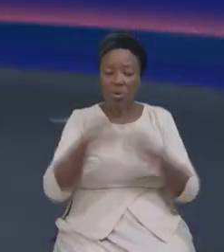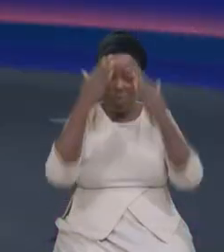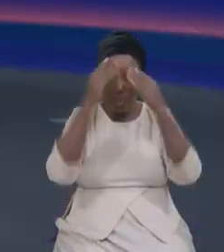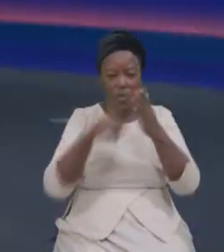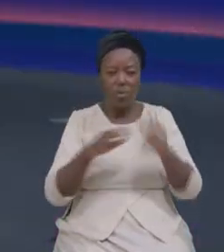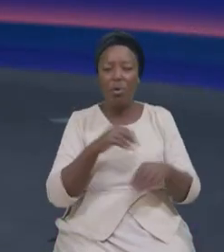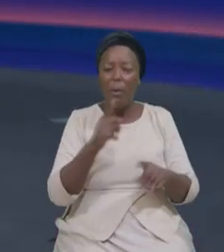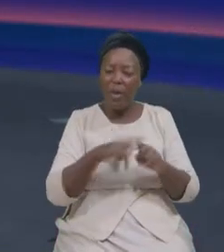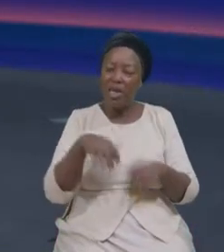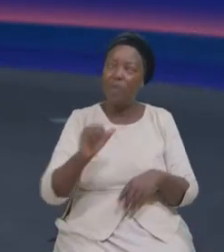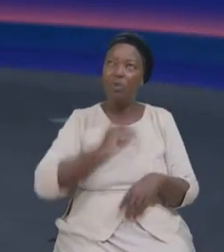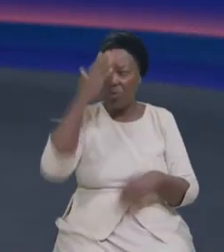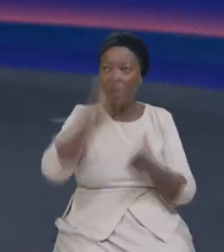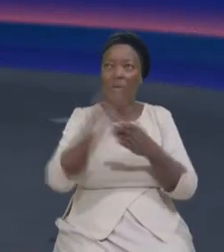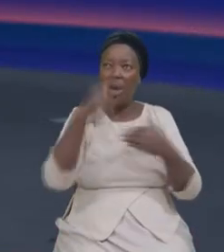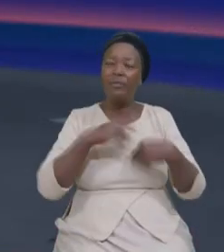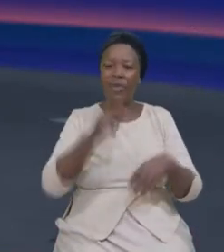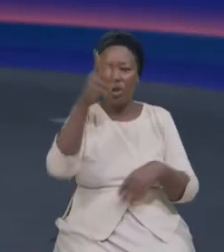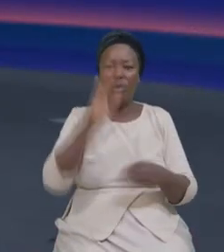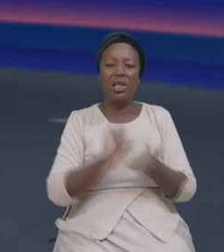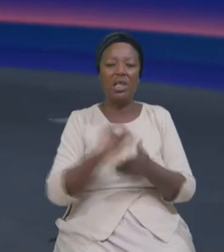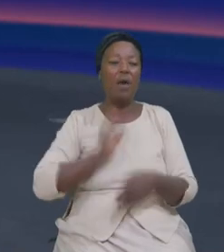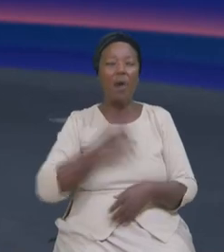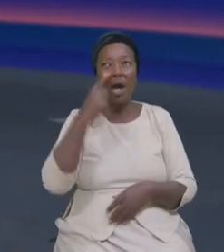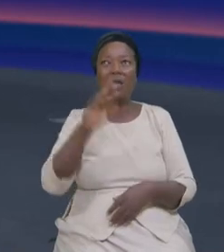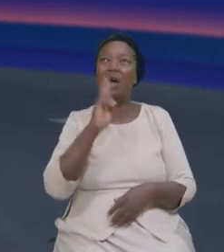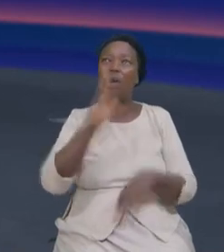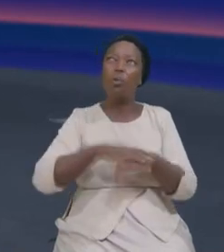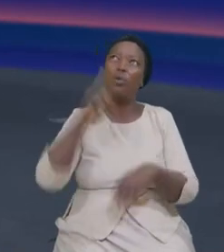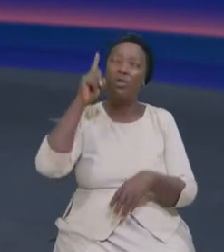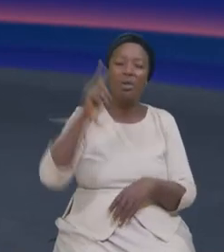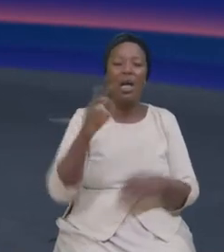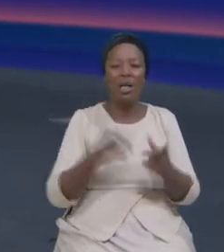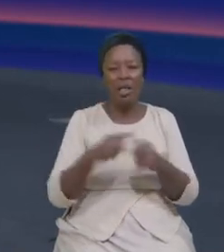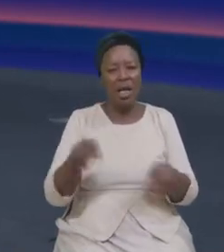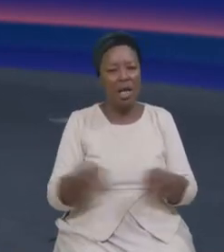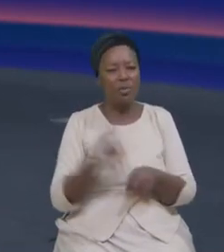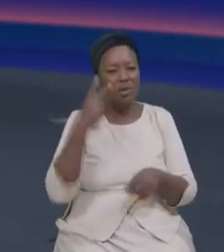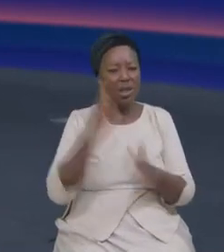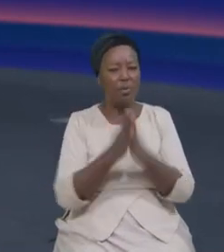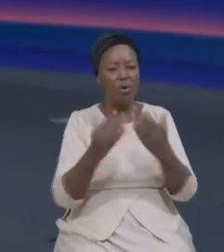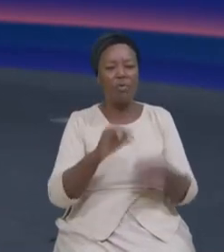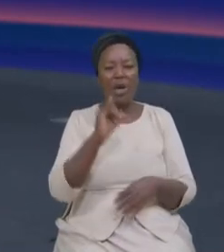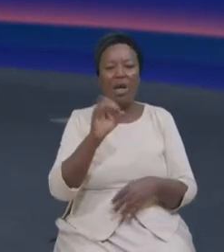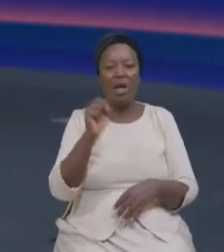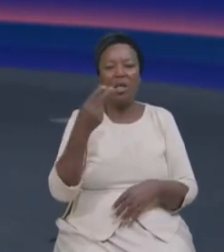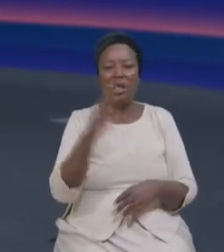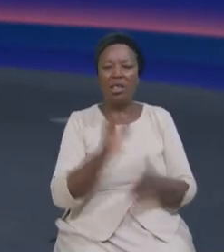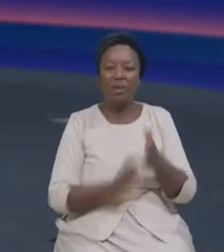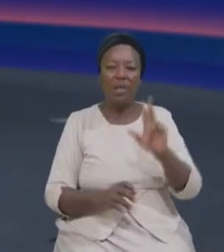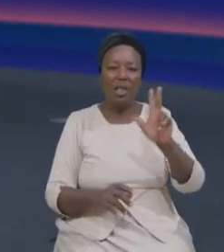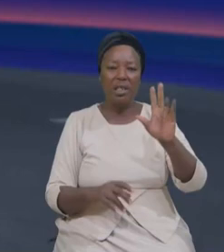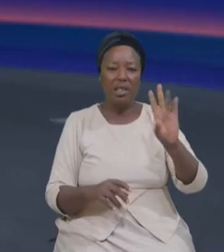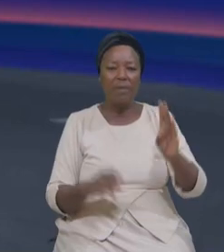eyes are upon thee. And as we look at Isaiah chapter 37 and in verse 3, he